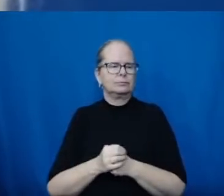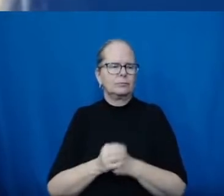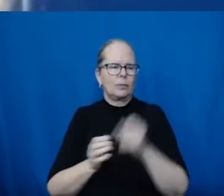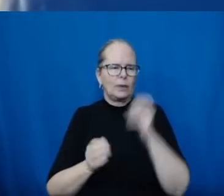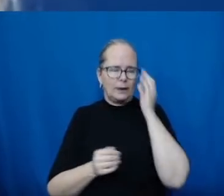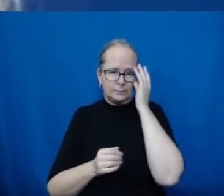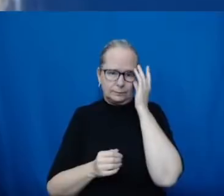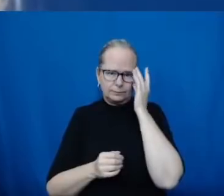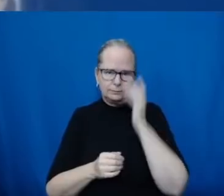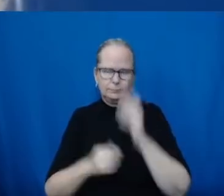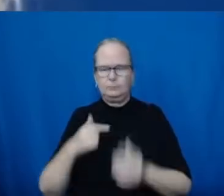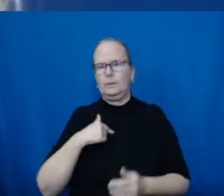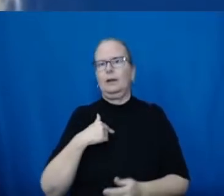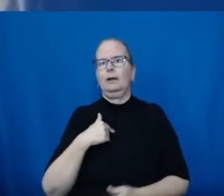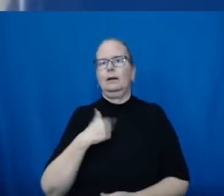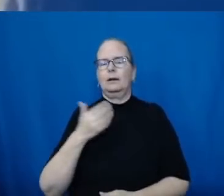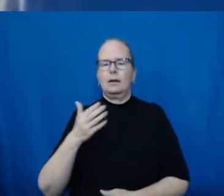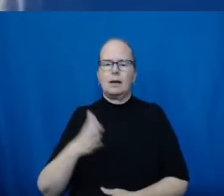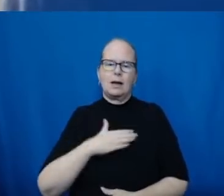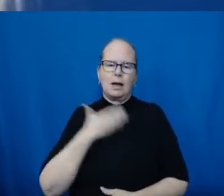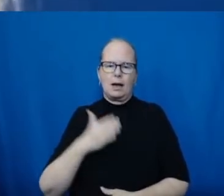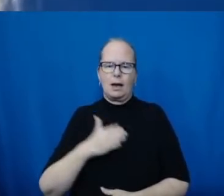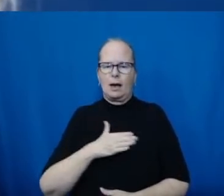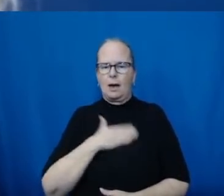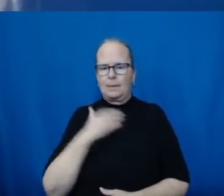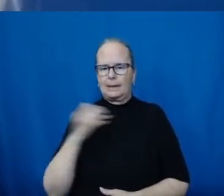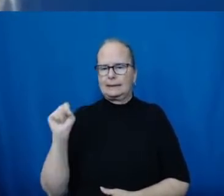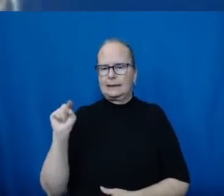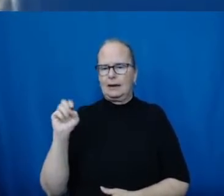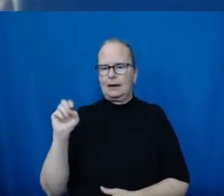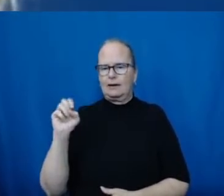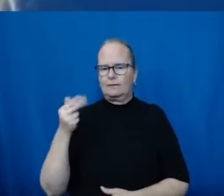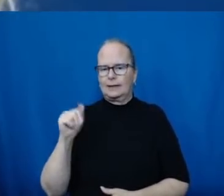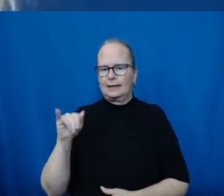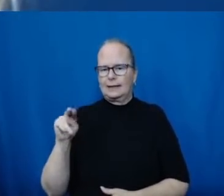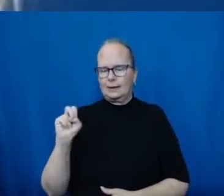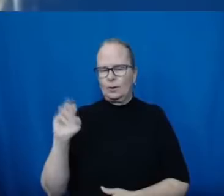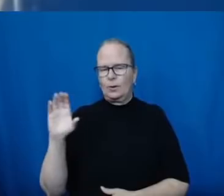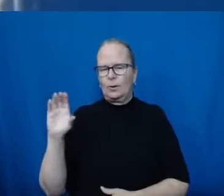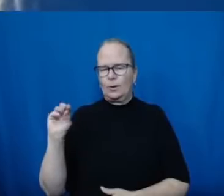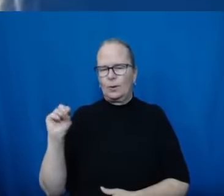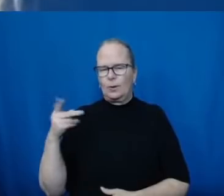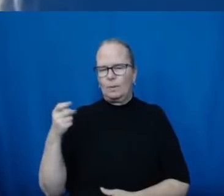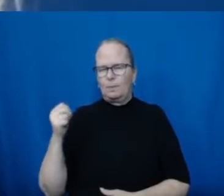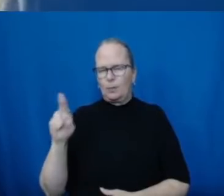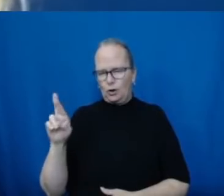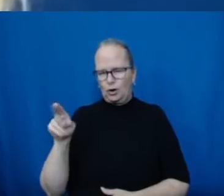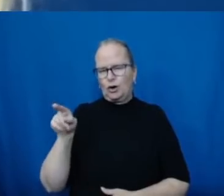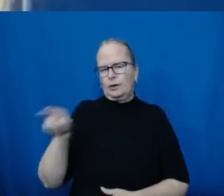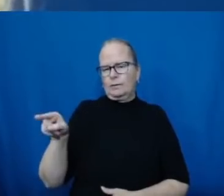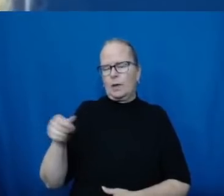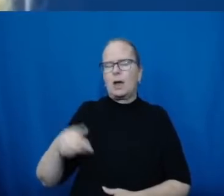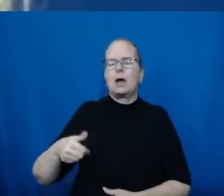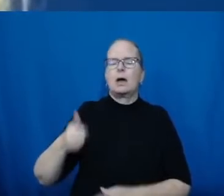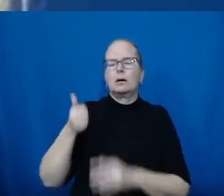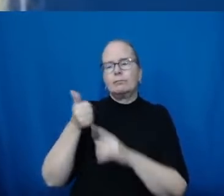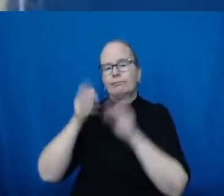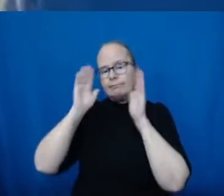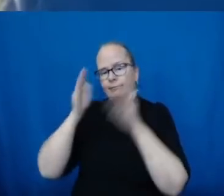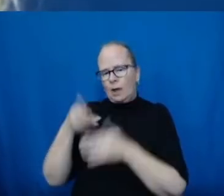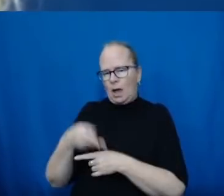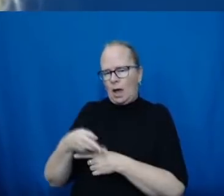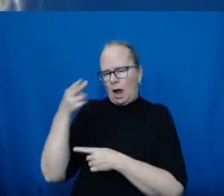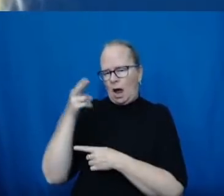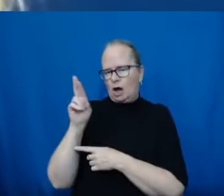with us today, a high-risk obstetrician and maternal fetal medicine specialist who has been working at the Foothills Hospital in